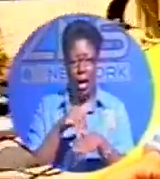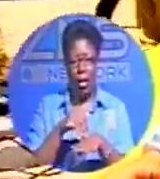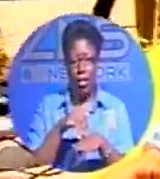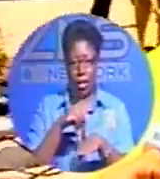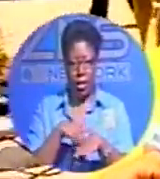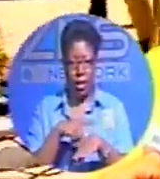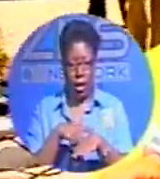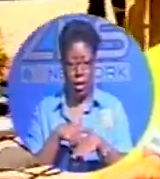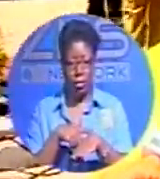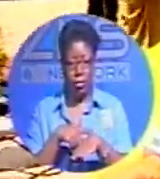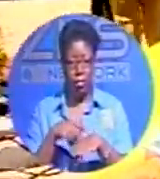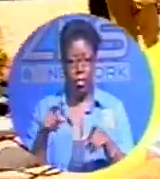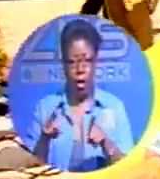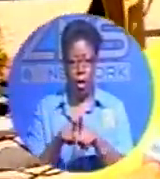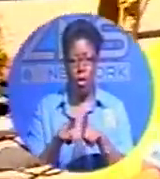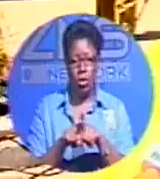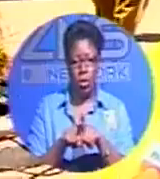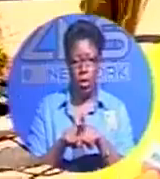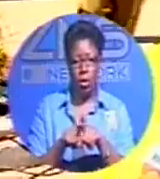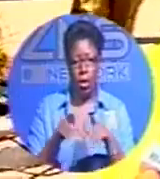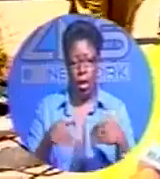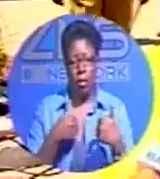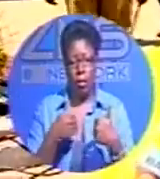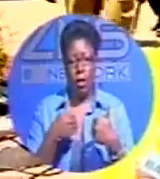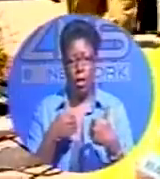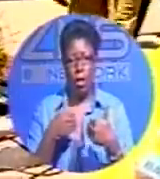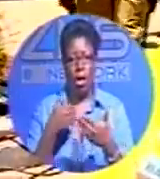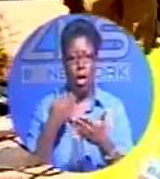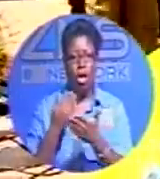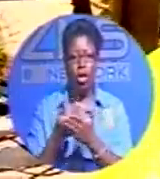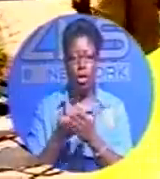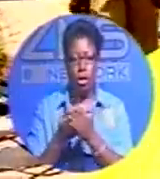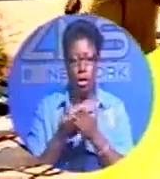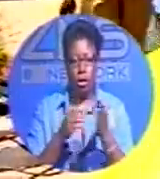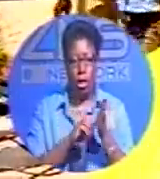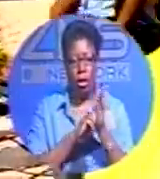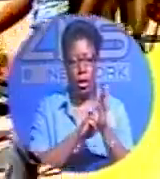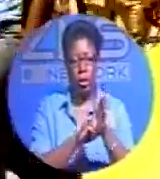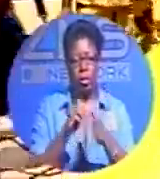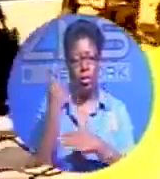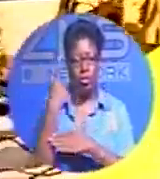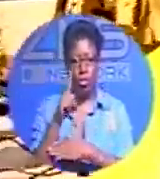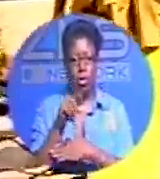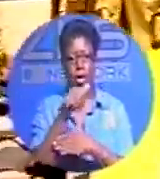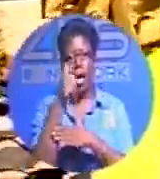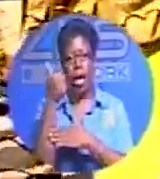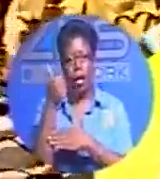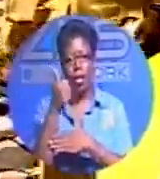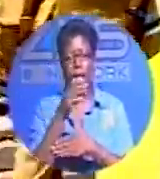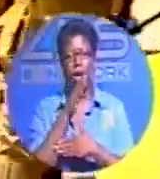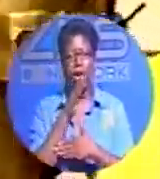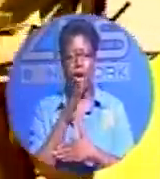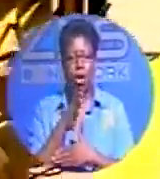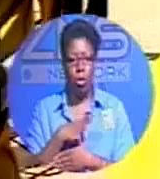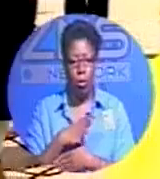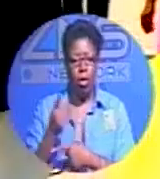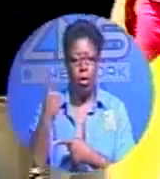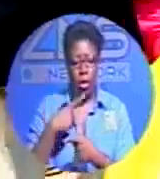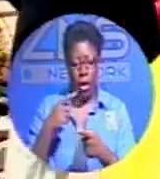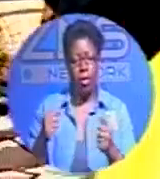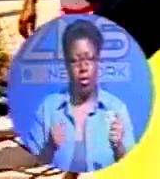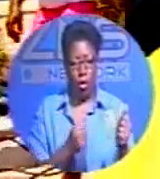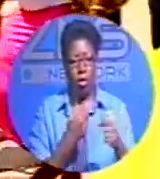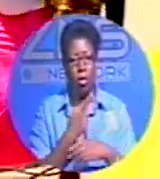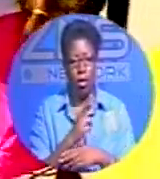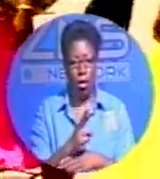joined, and I'm proud to have been a trailblazer for the many other women that came behind me.